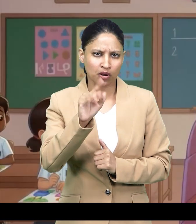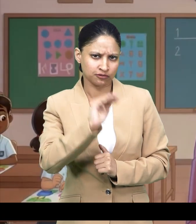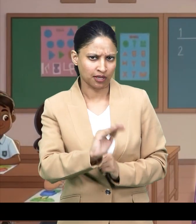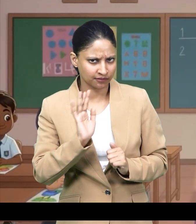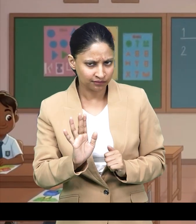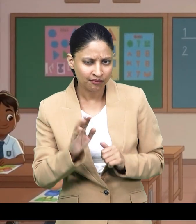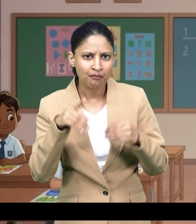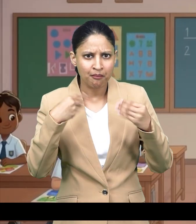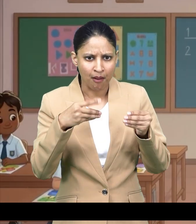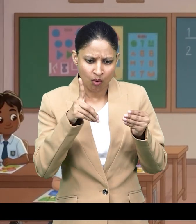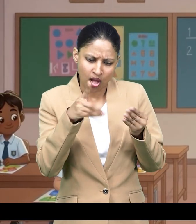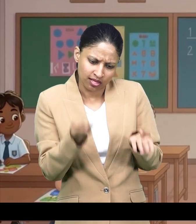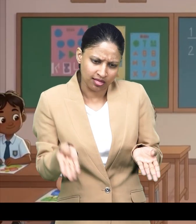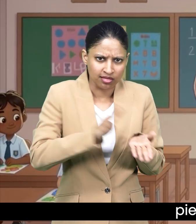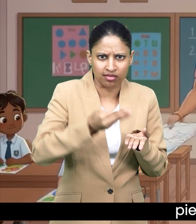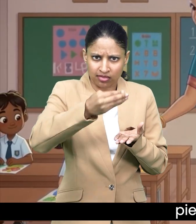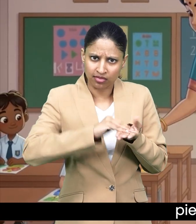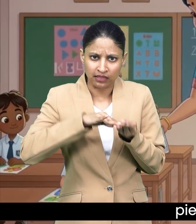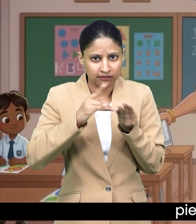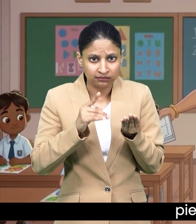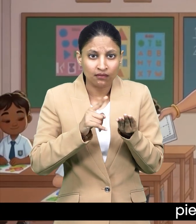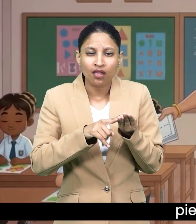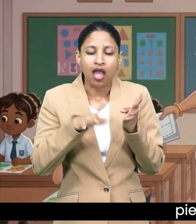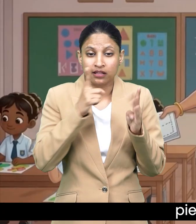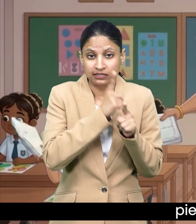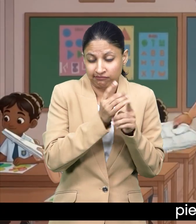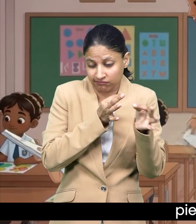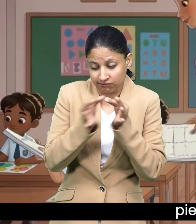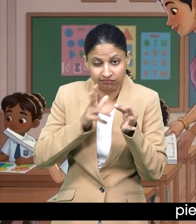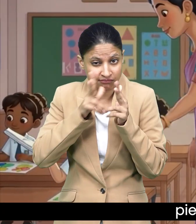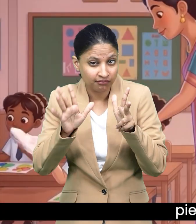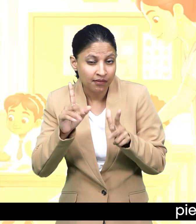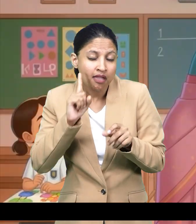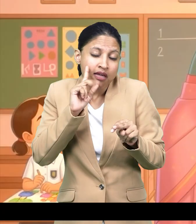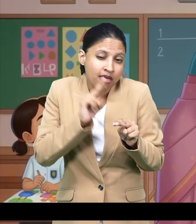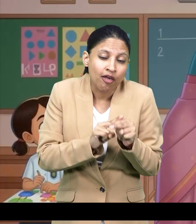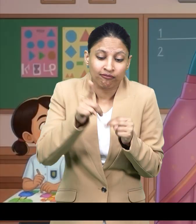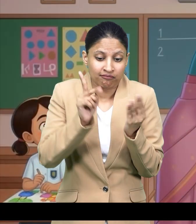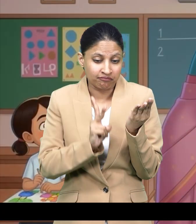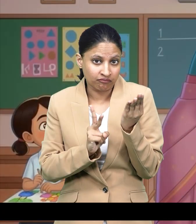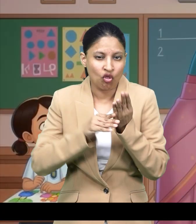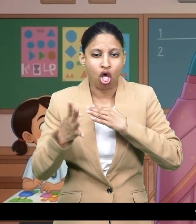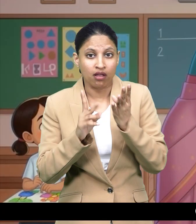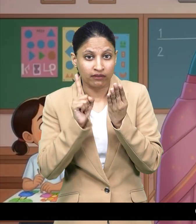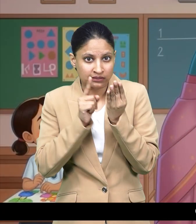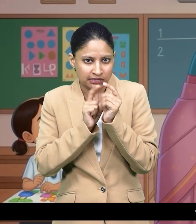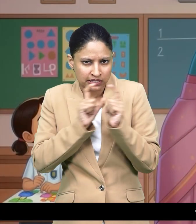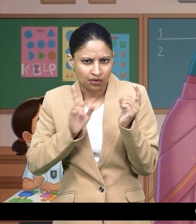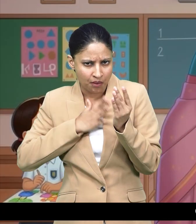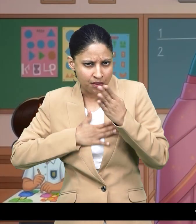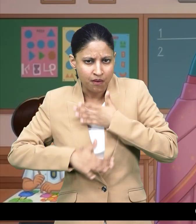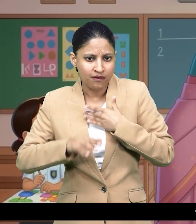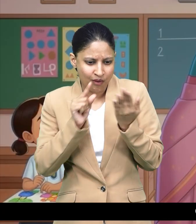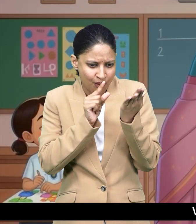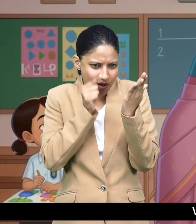She handed each child a folded piece of paper and explained, "If you carefully cut along these